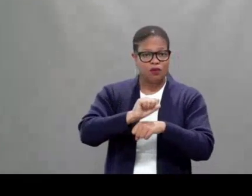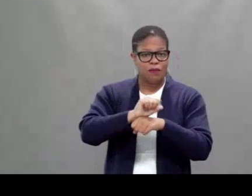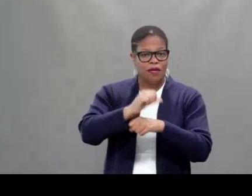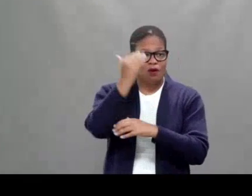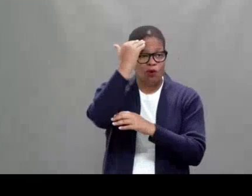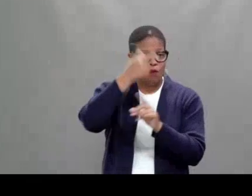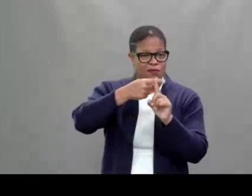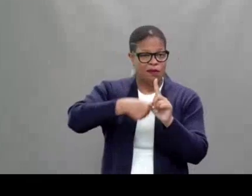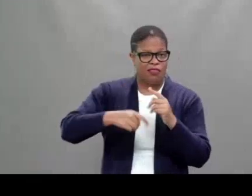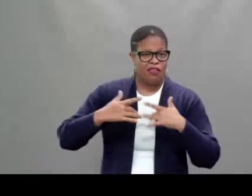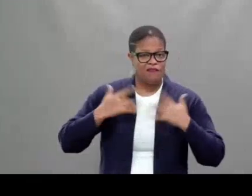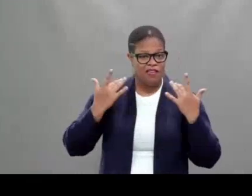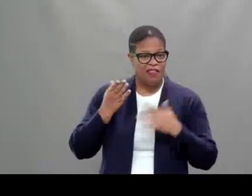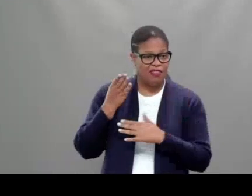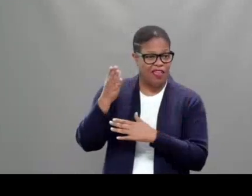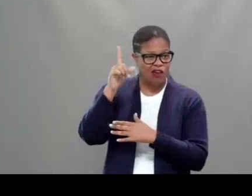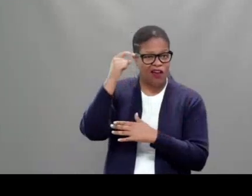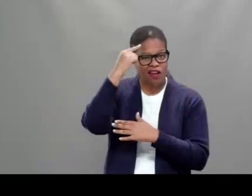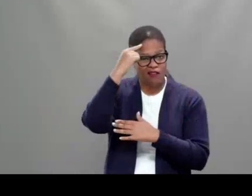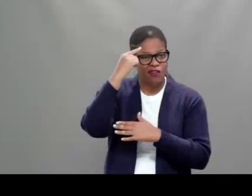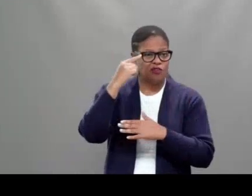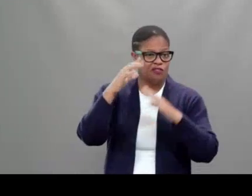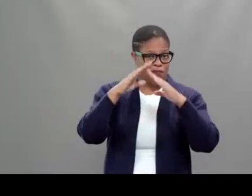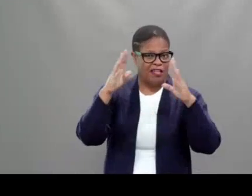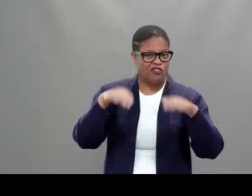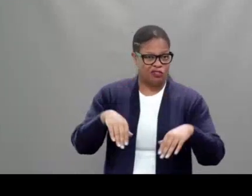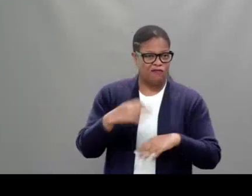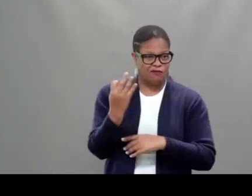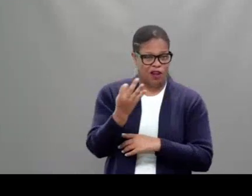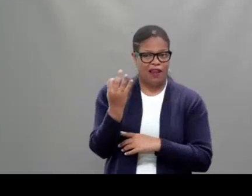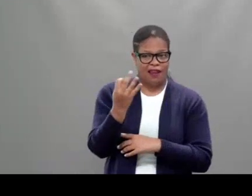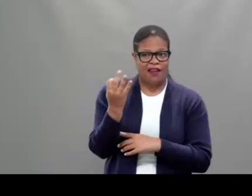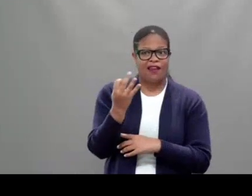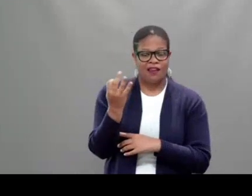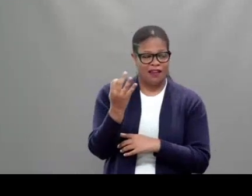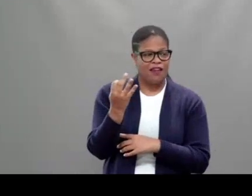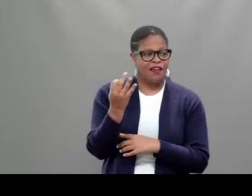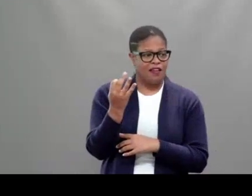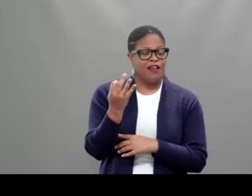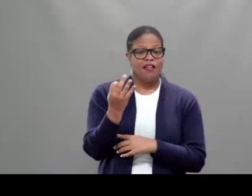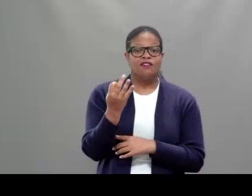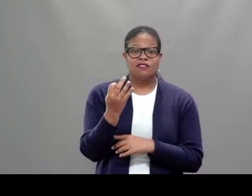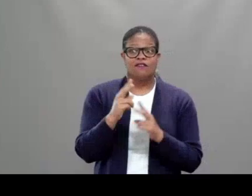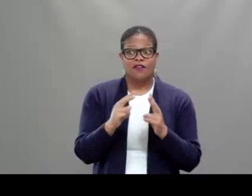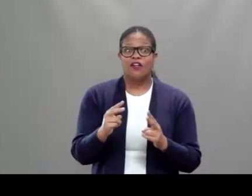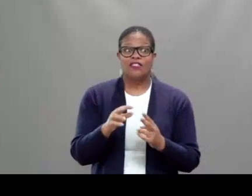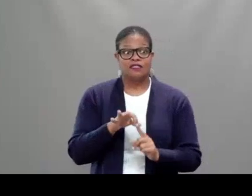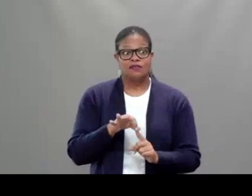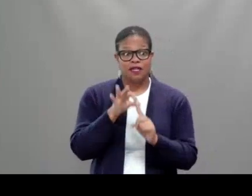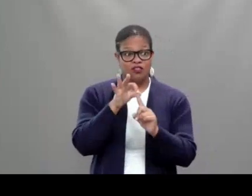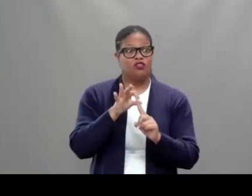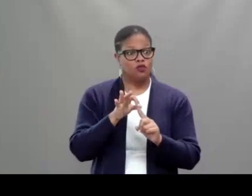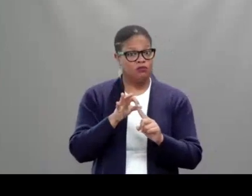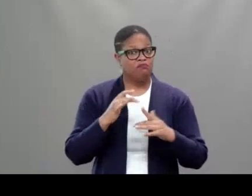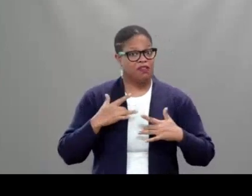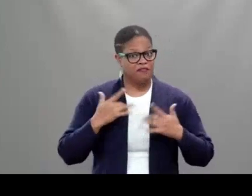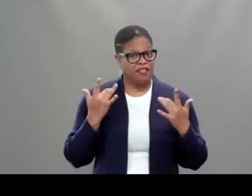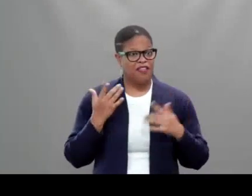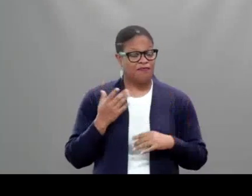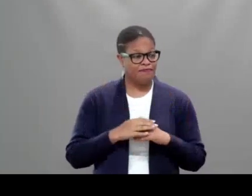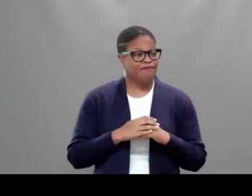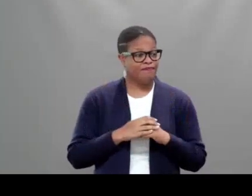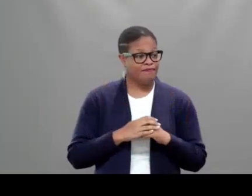Awareness Month event at the Governor's Mansion on Friday. And that was a very special event. They